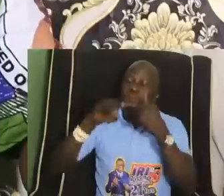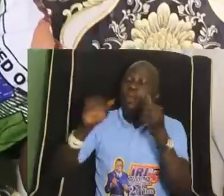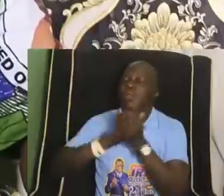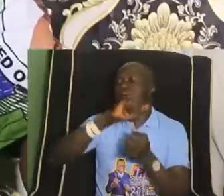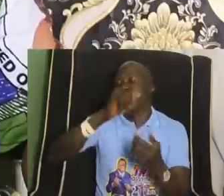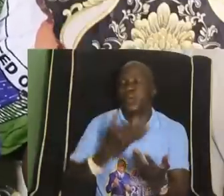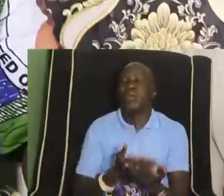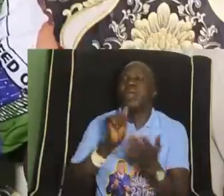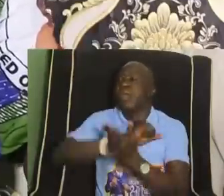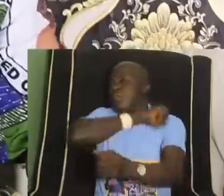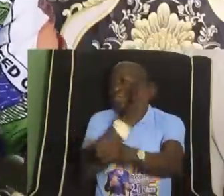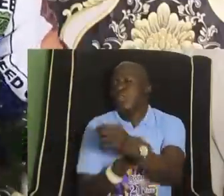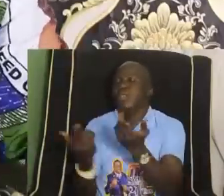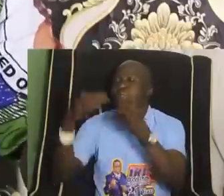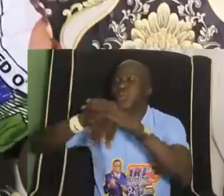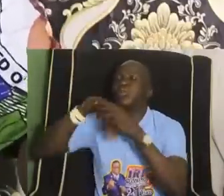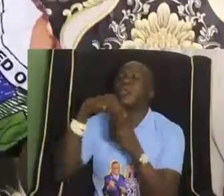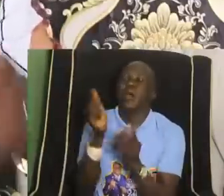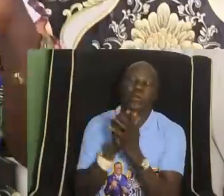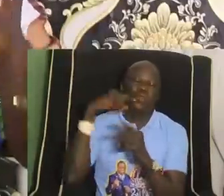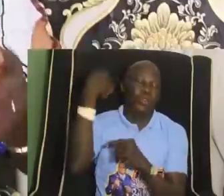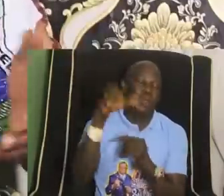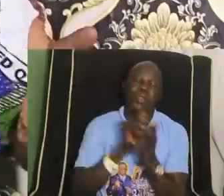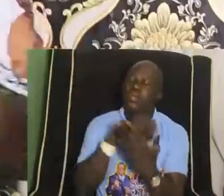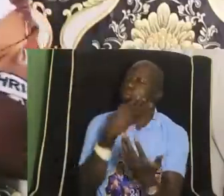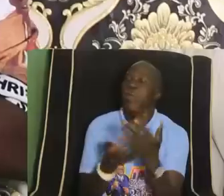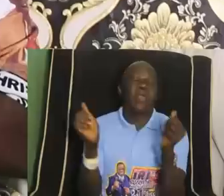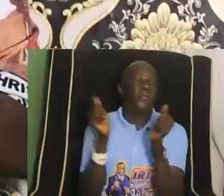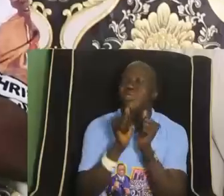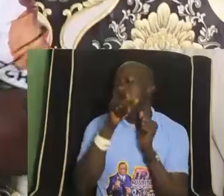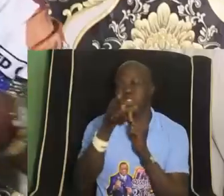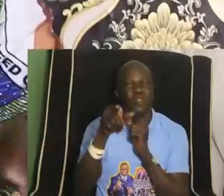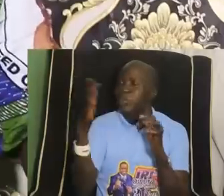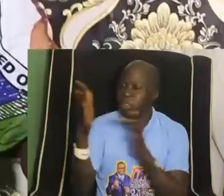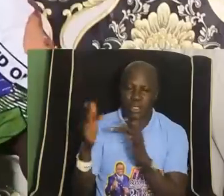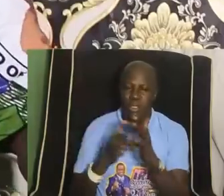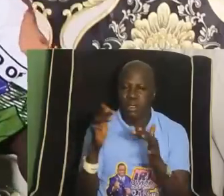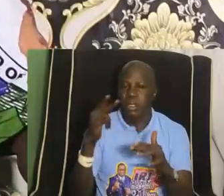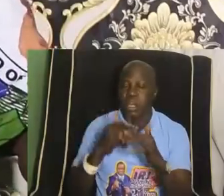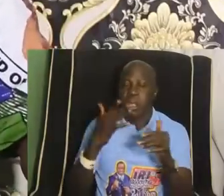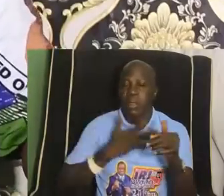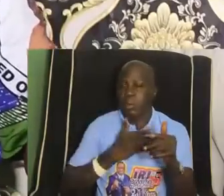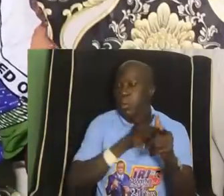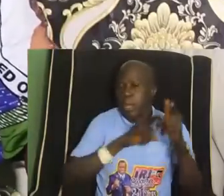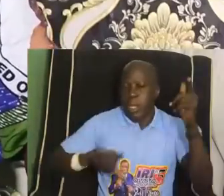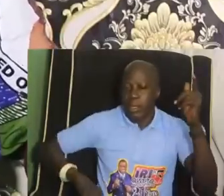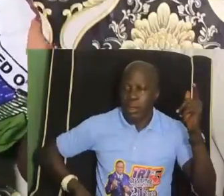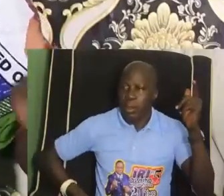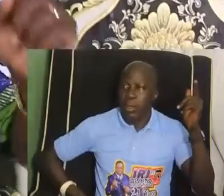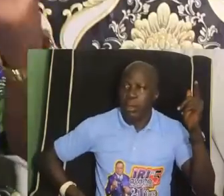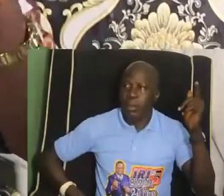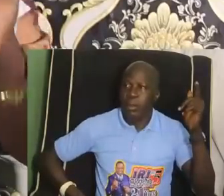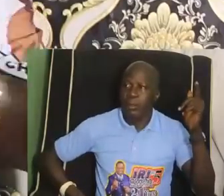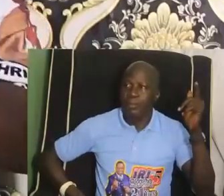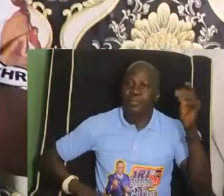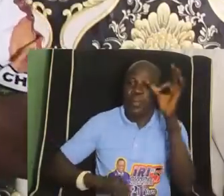Covenant of your life will be accomplished. Now, authority will determine for you. It is well with you. In Jesus' name,